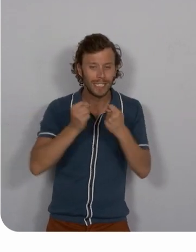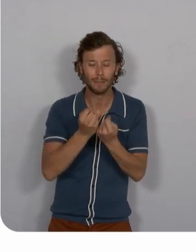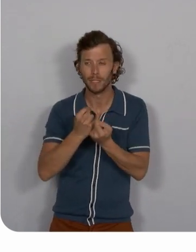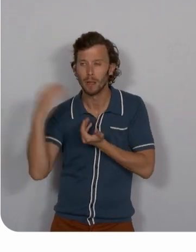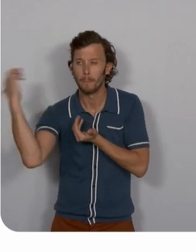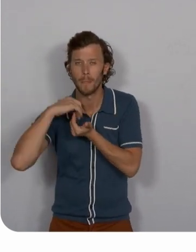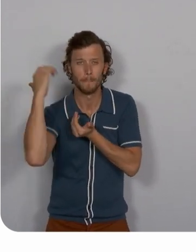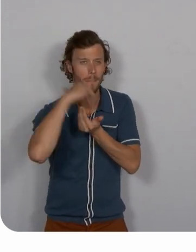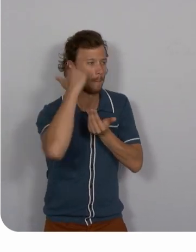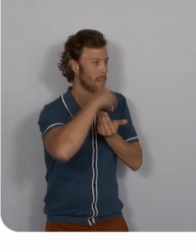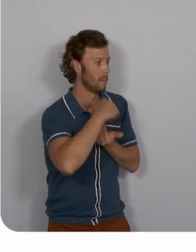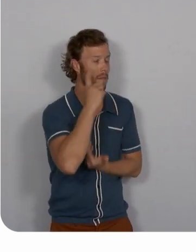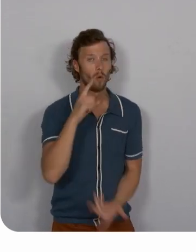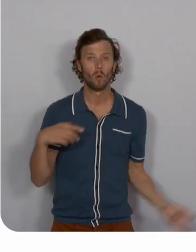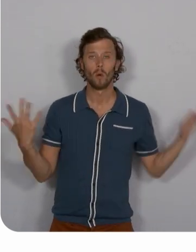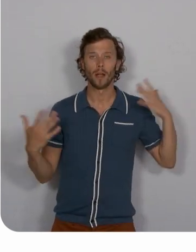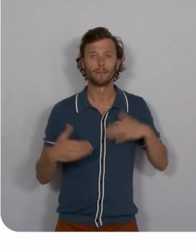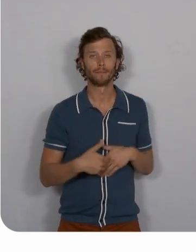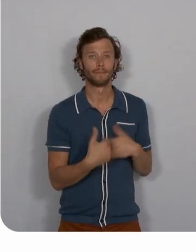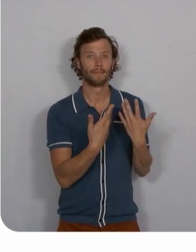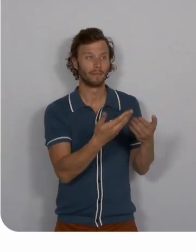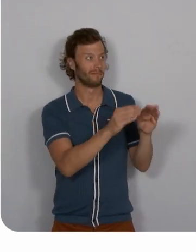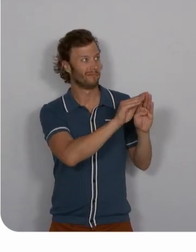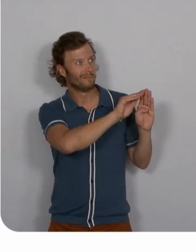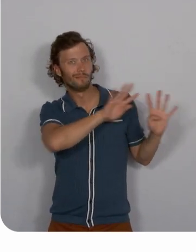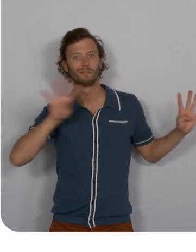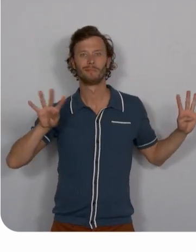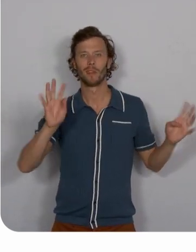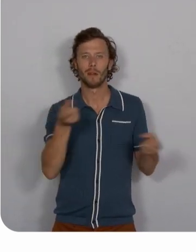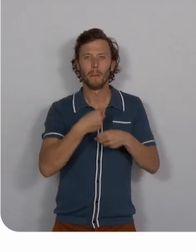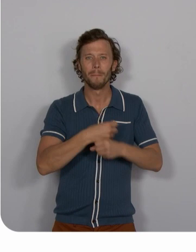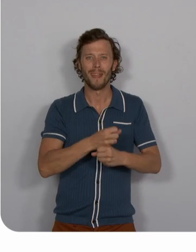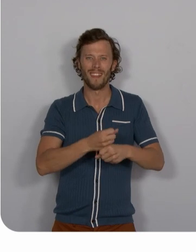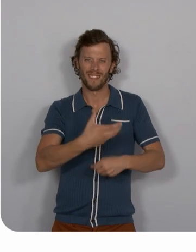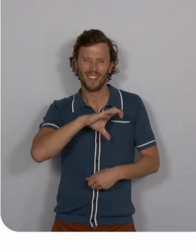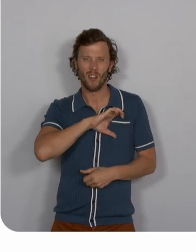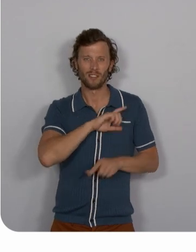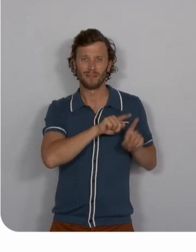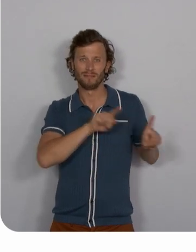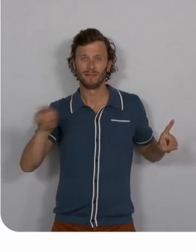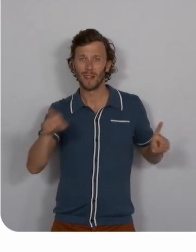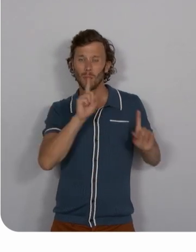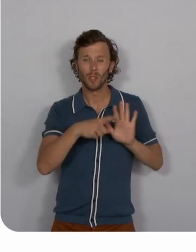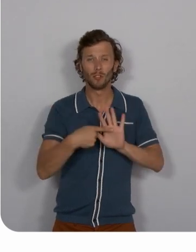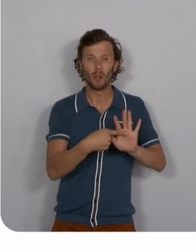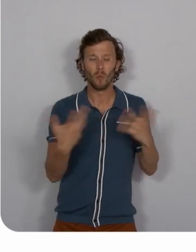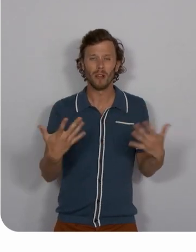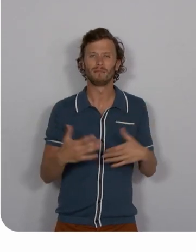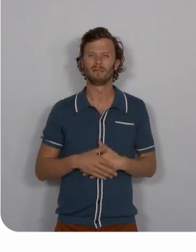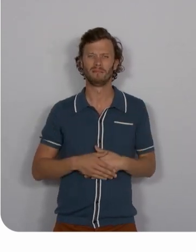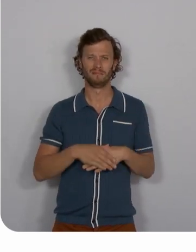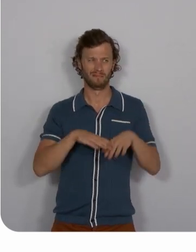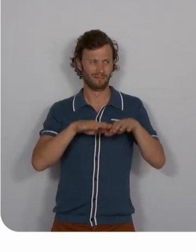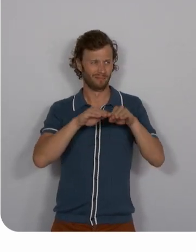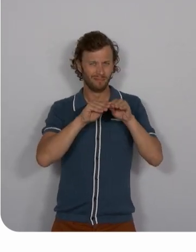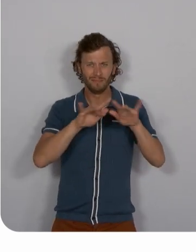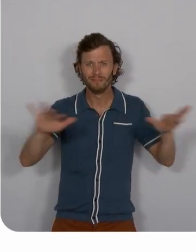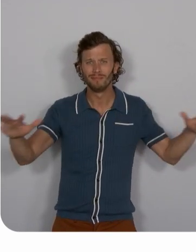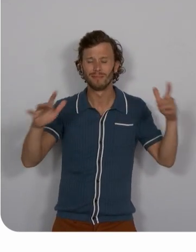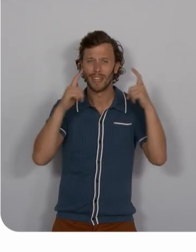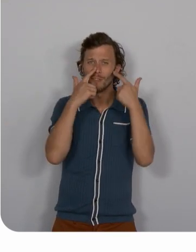set of characters that reflect the wide array of interests that people have. Whether you're looking for travel